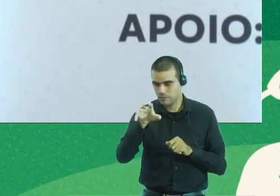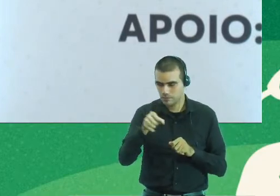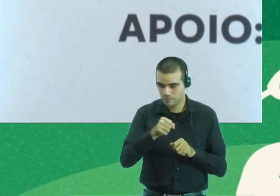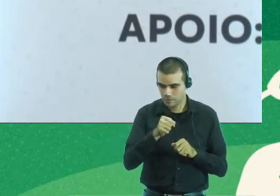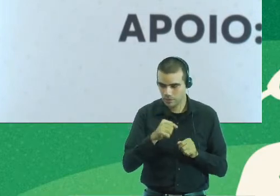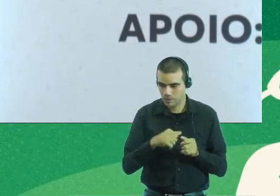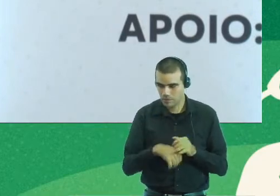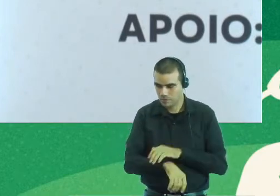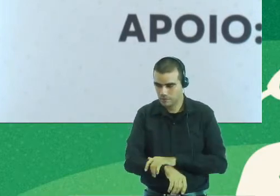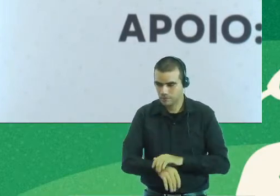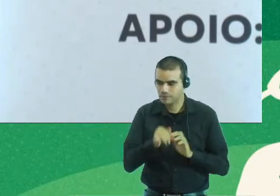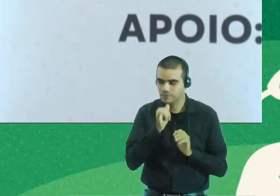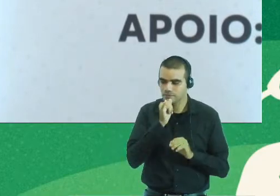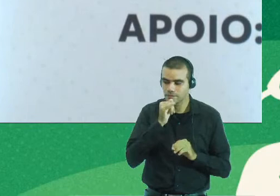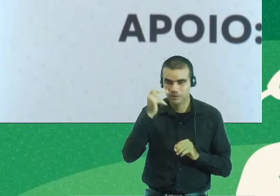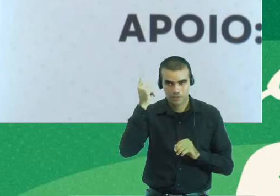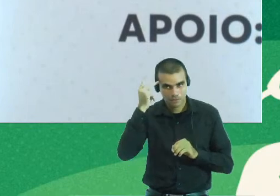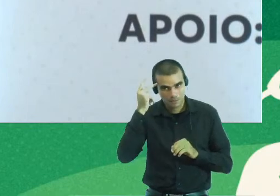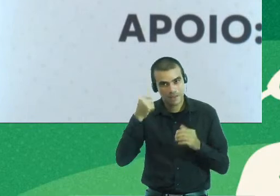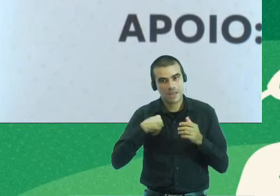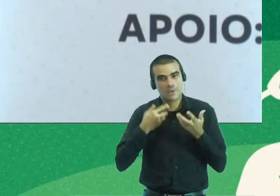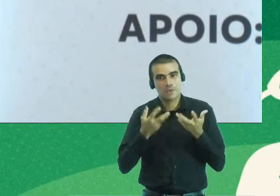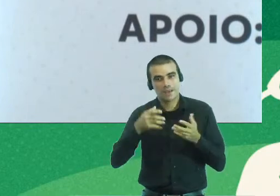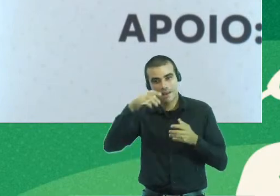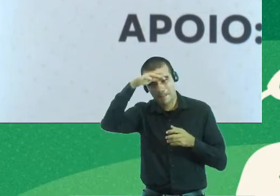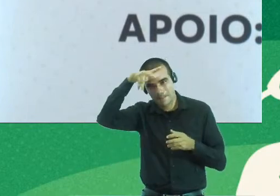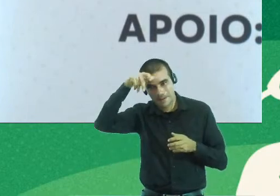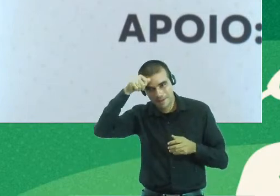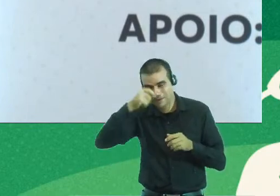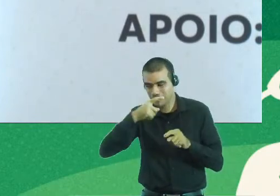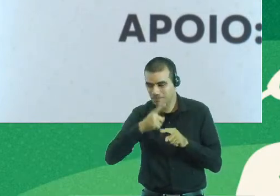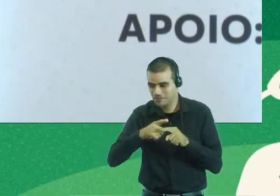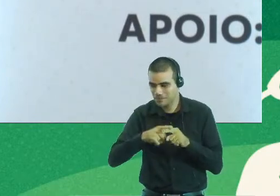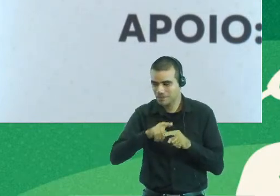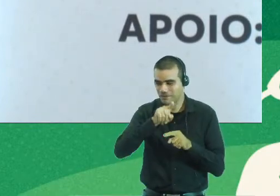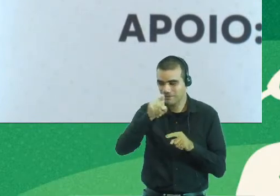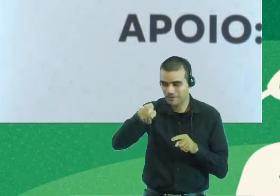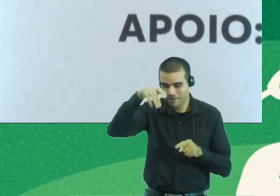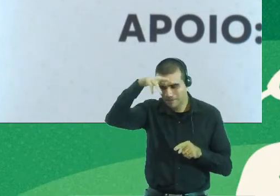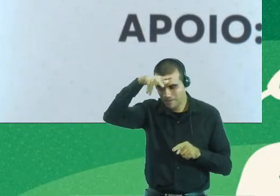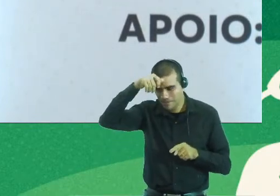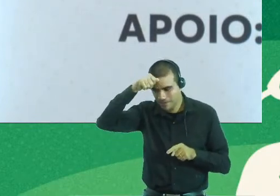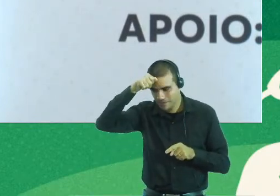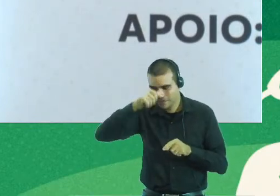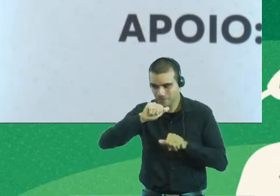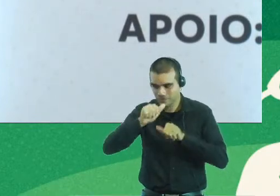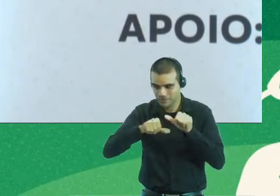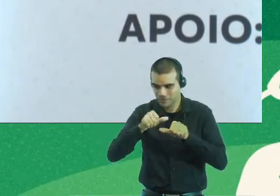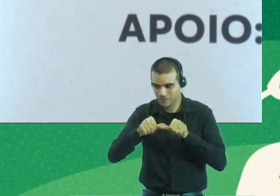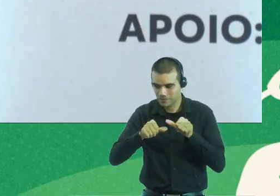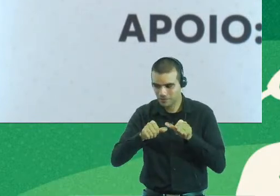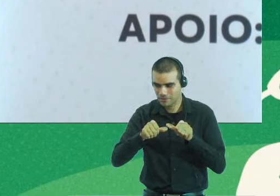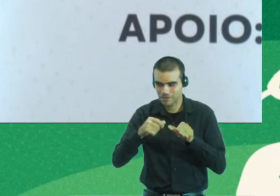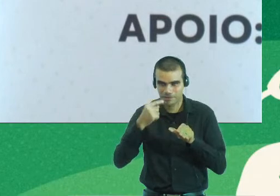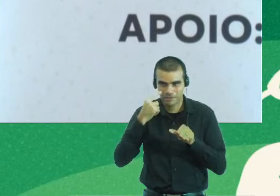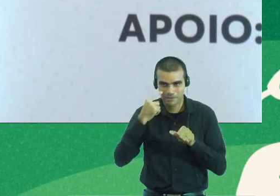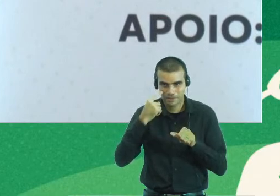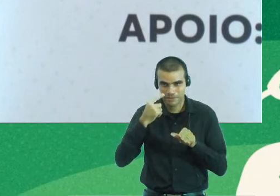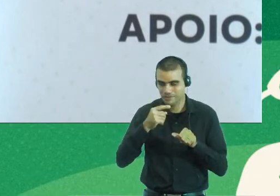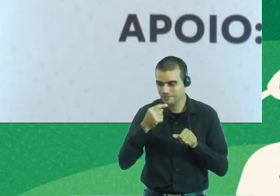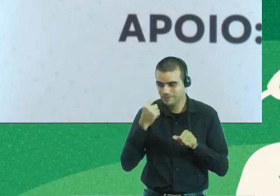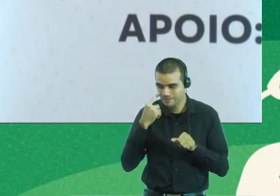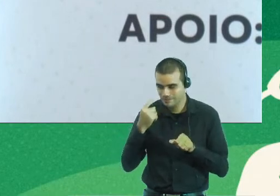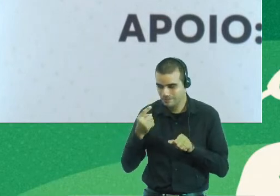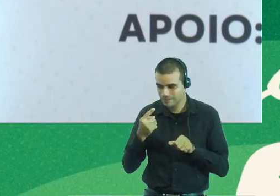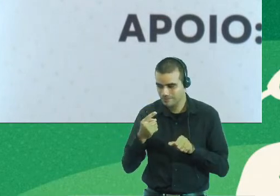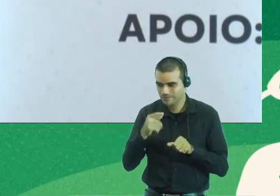I wanted to use Manaus, but if you go to the page for Manaus, I'll refresh this real quick. If you go to the page for Manaus, you can see that there are